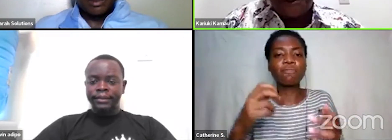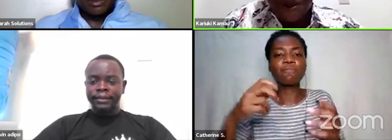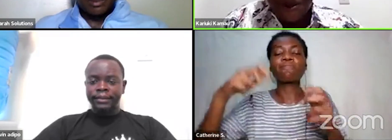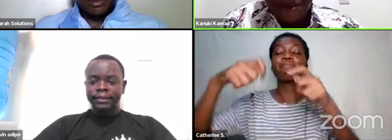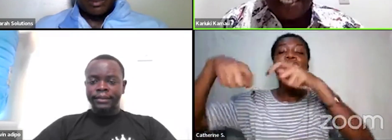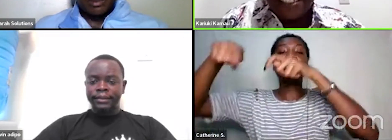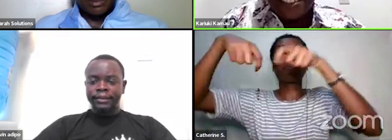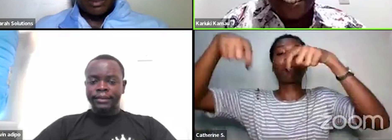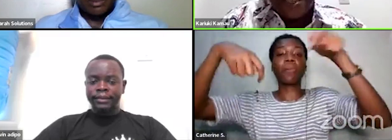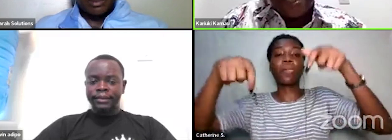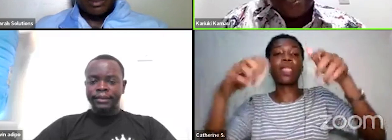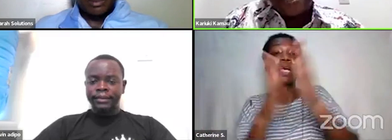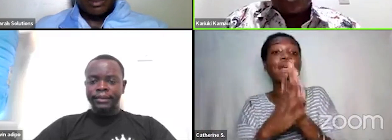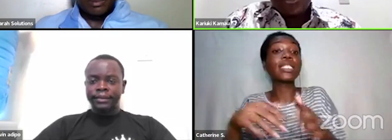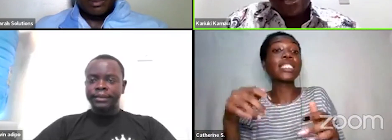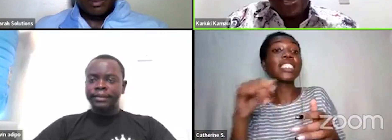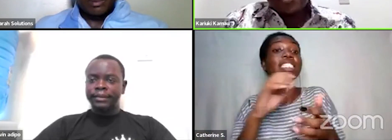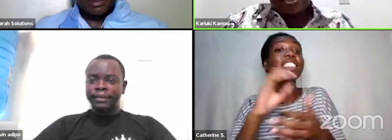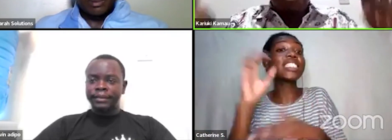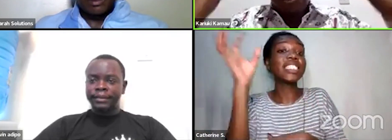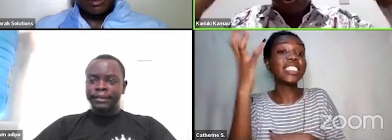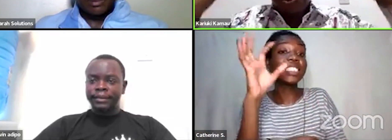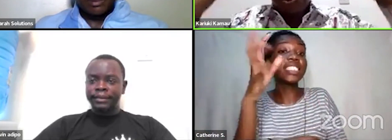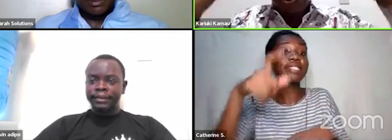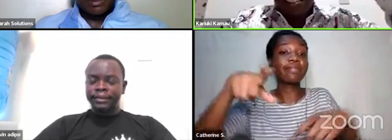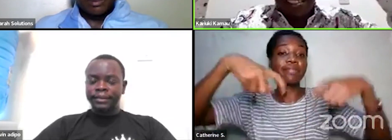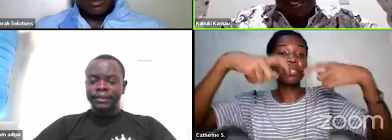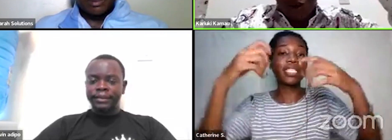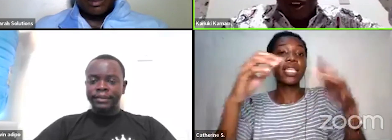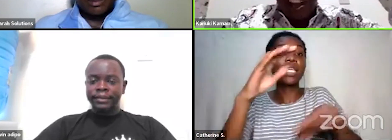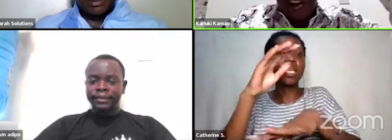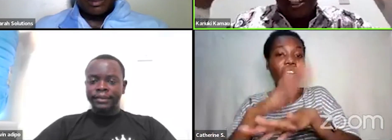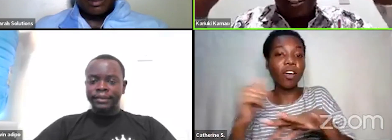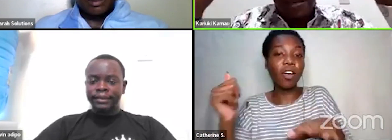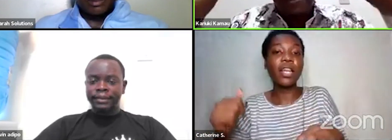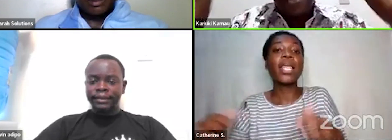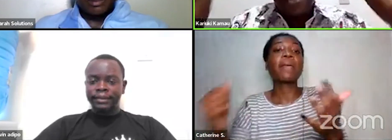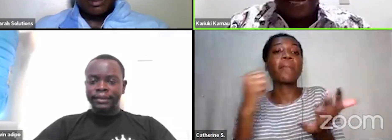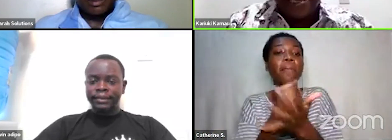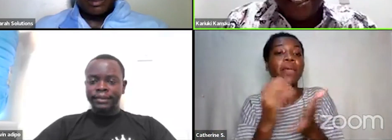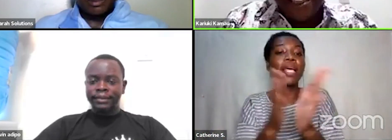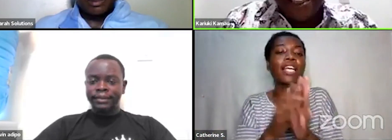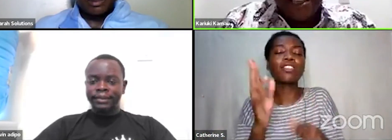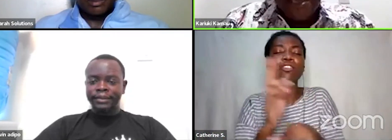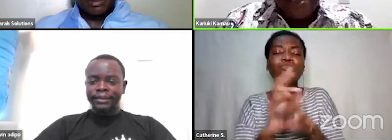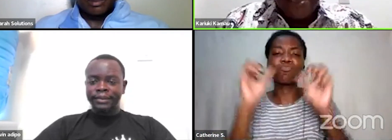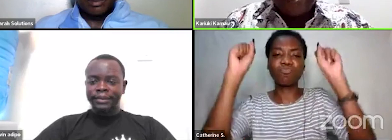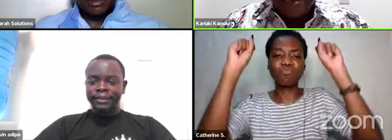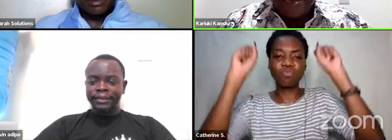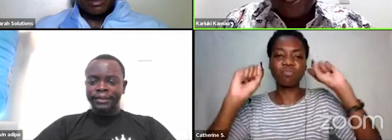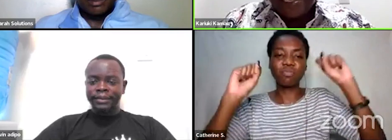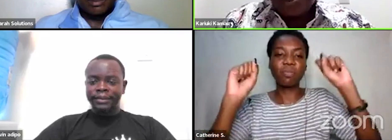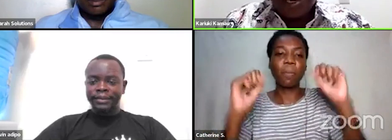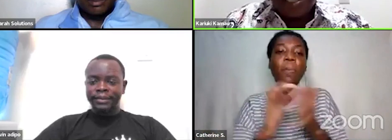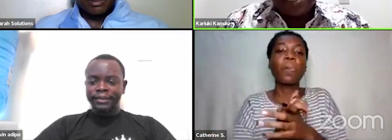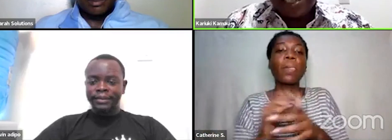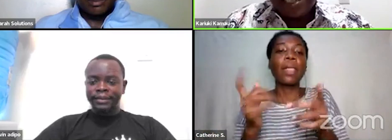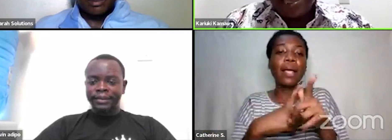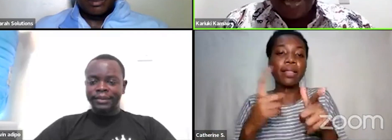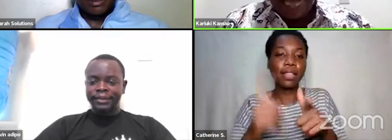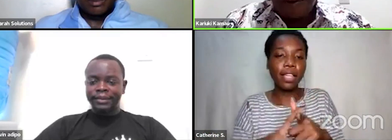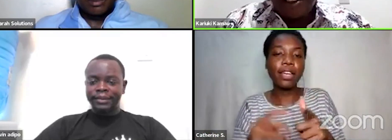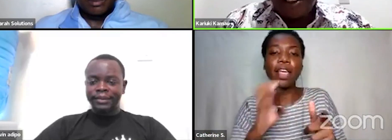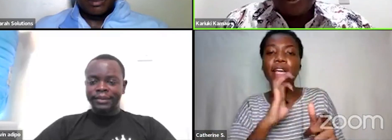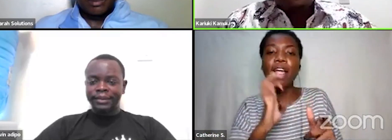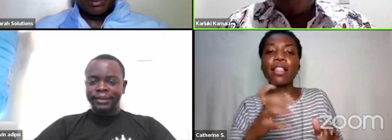he was hanging on is called employment. And he had his both hands holding the branch like this. The elders were